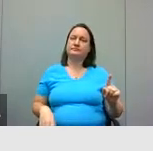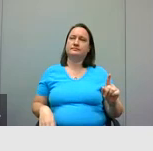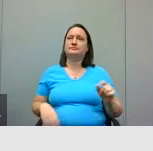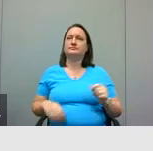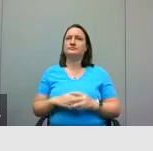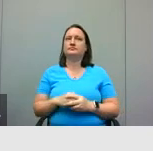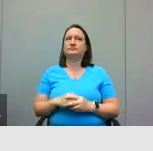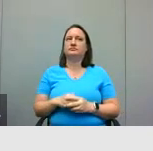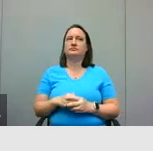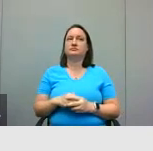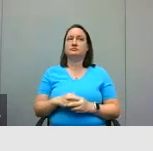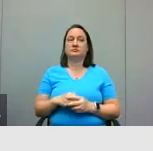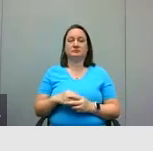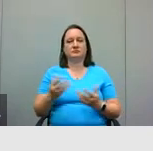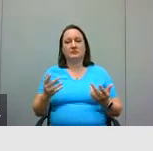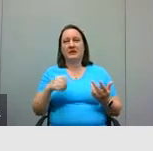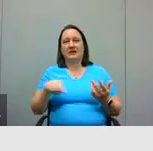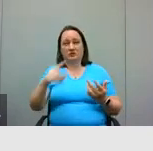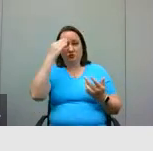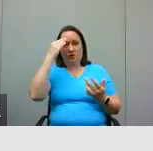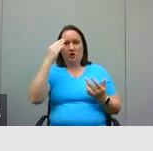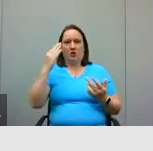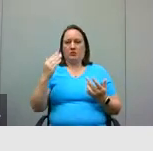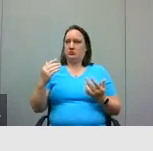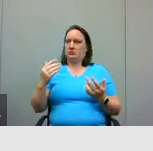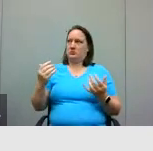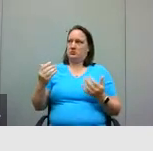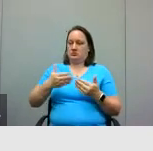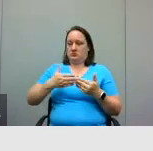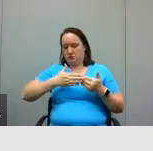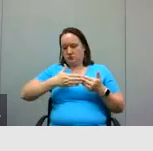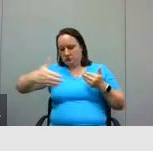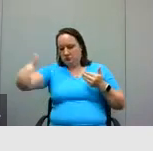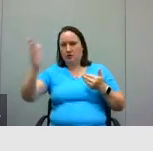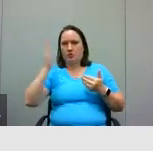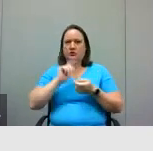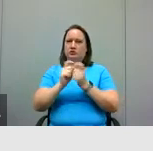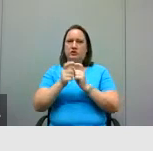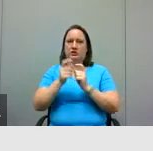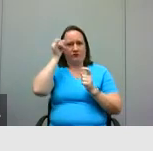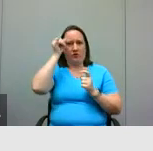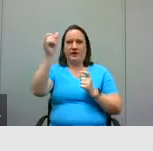as you know, we'll all be changed forever as a result of this.